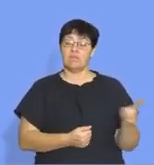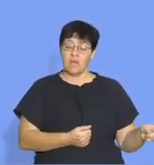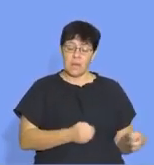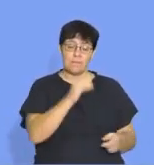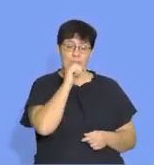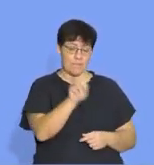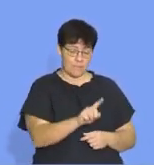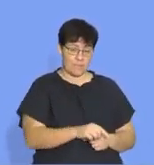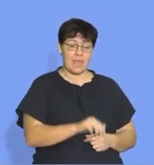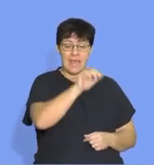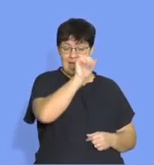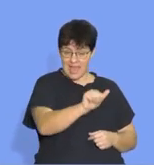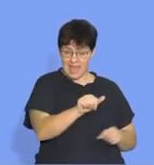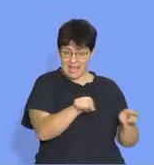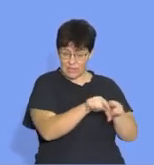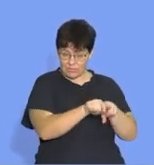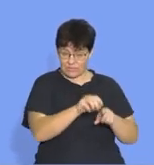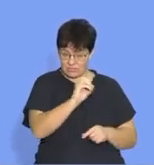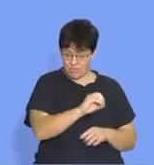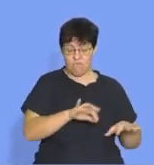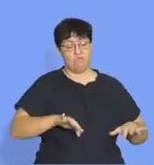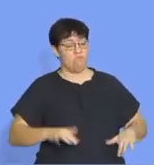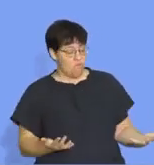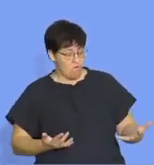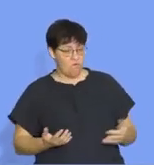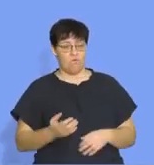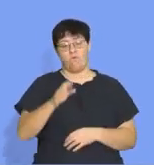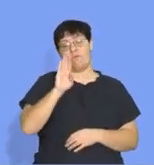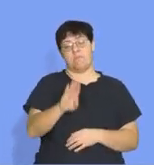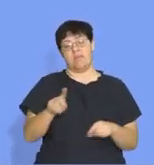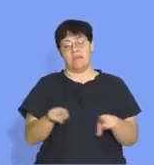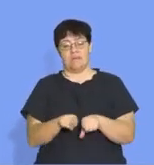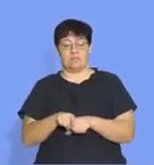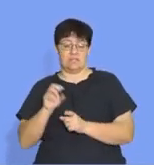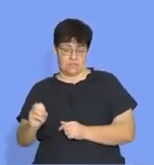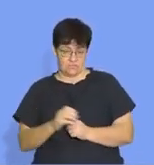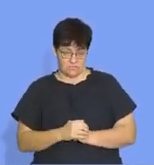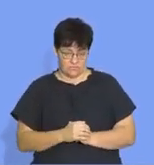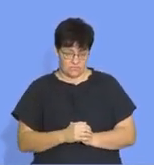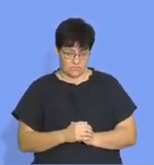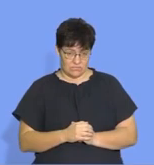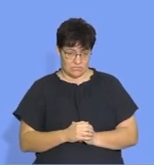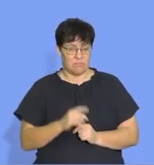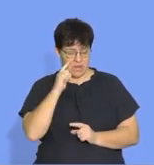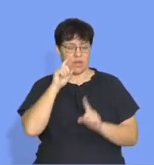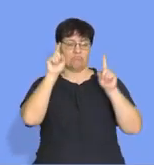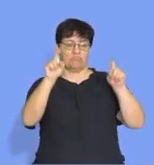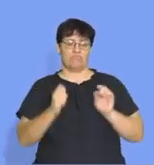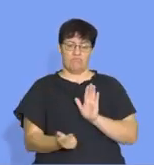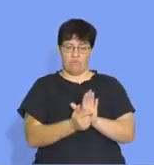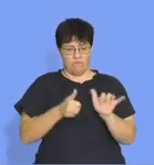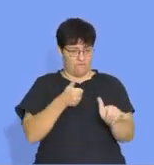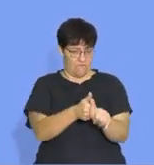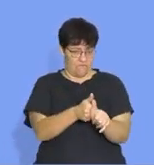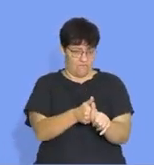A will be equal to zero, or B will be equal to zero. That's the principle we are using.